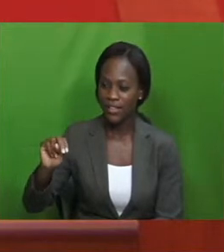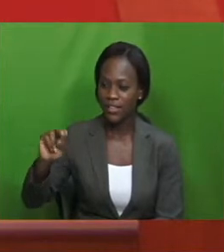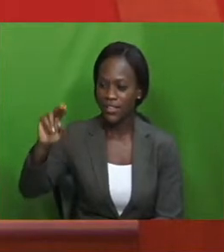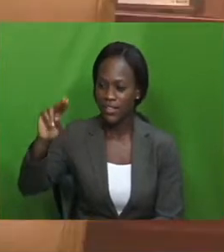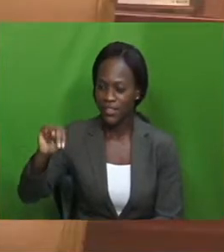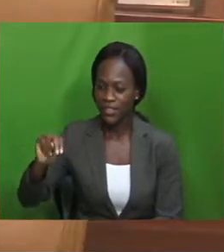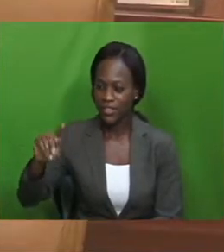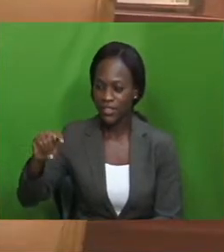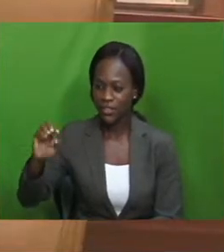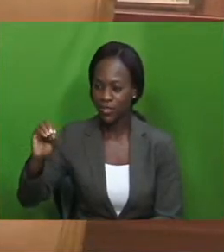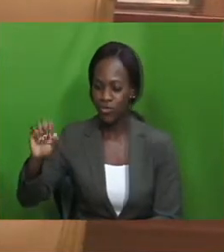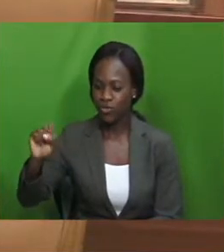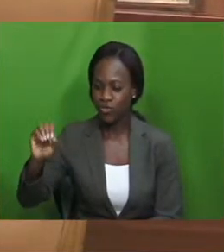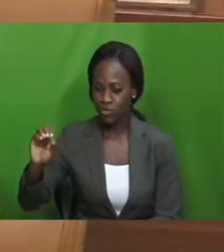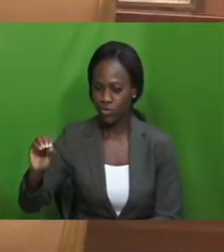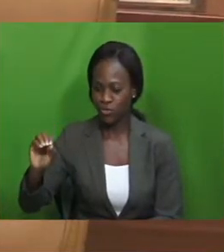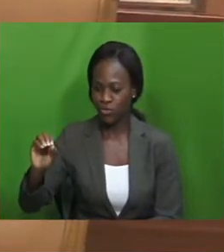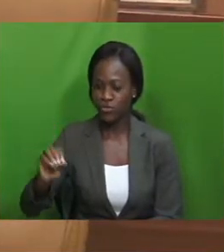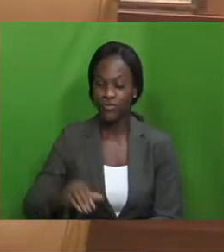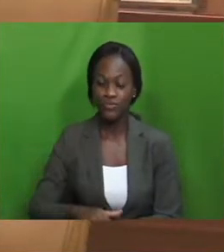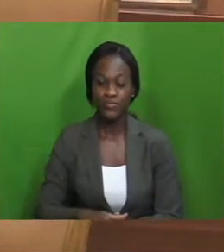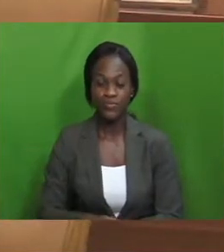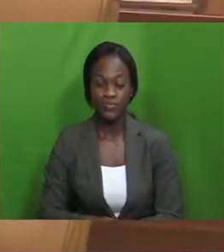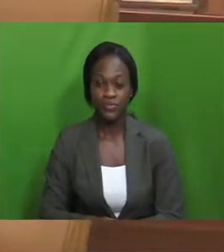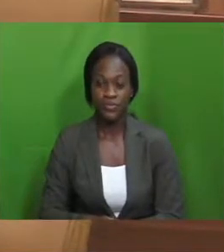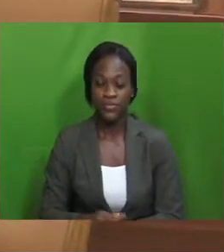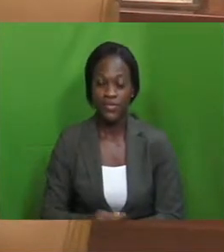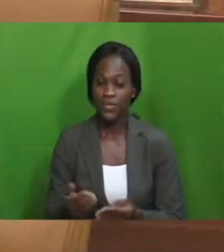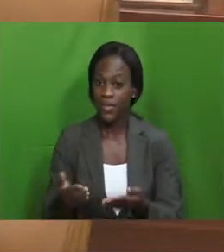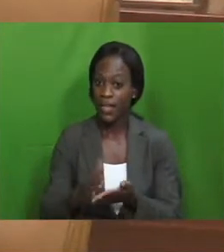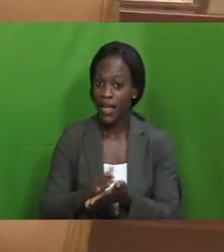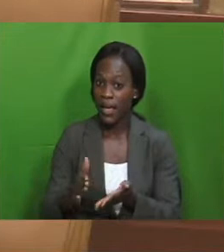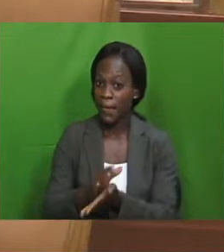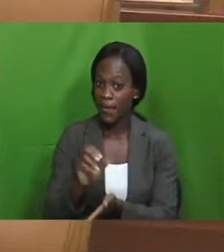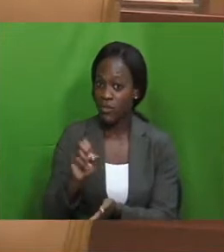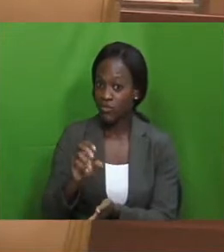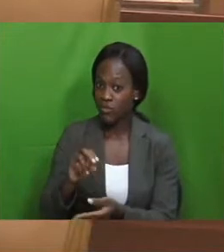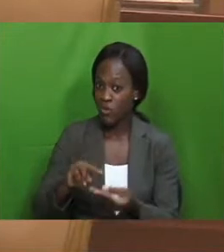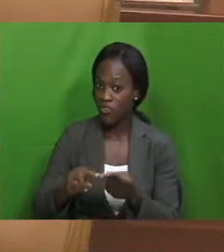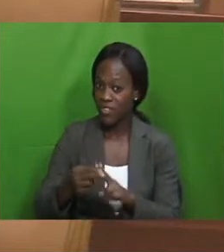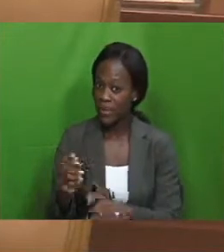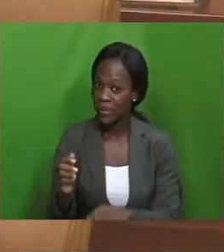Thank you, Mr. Speaker. Page 12. Item number 10A.